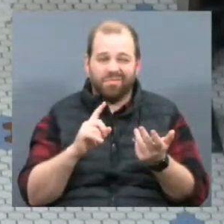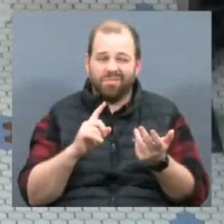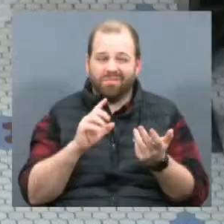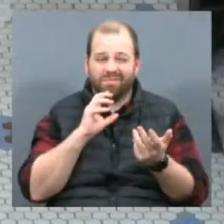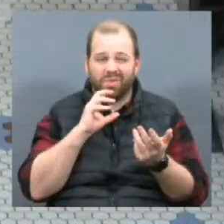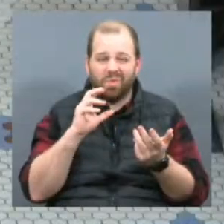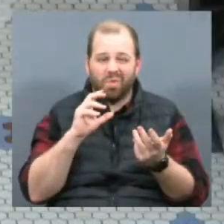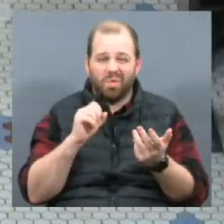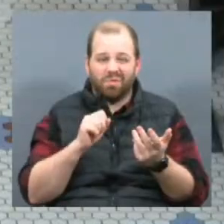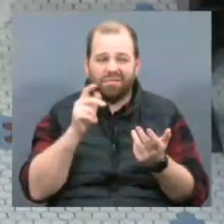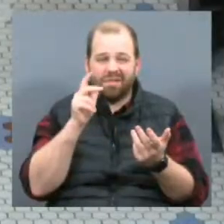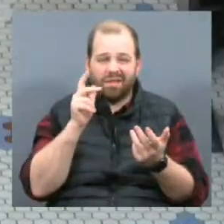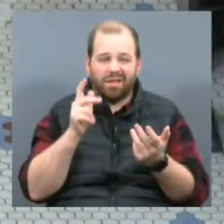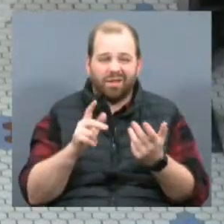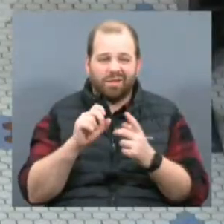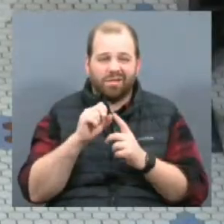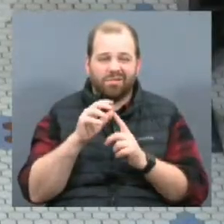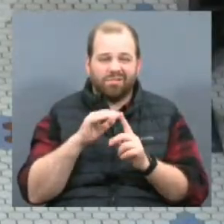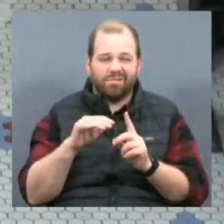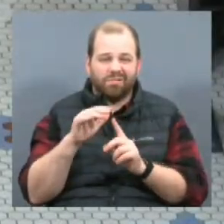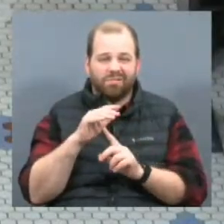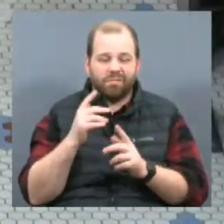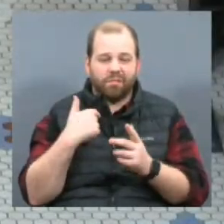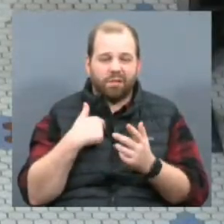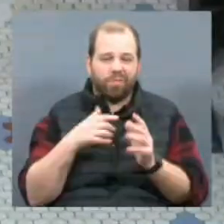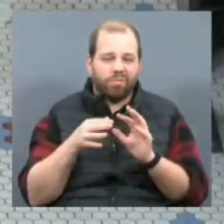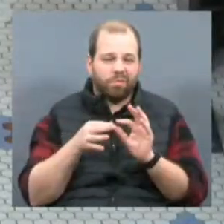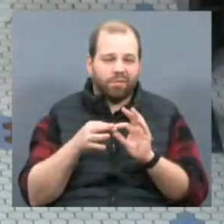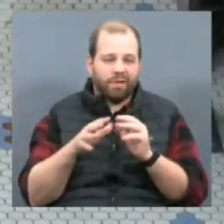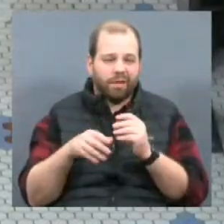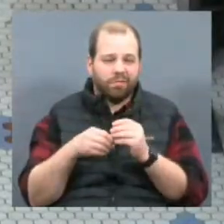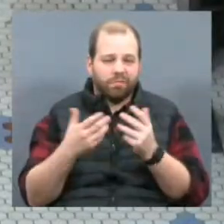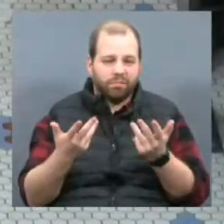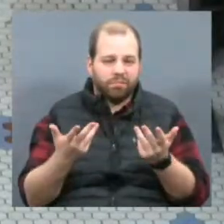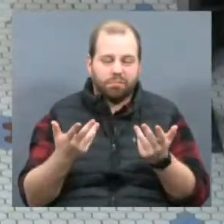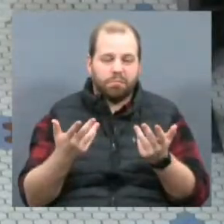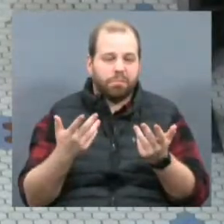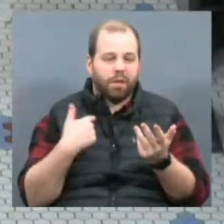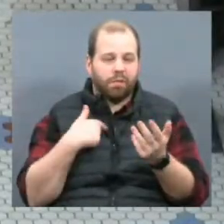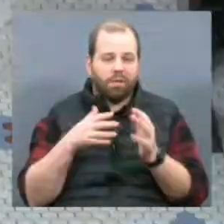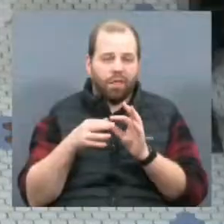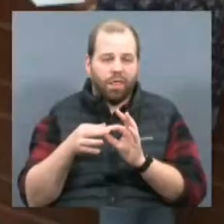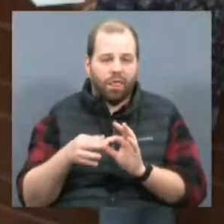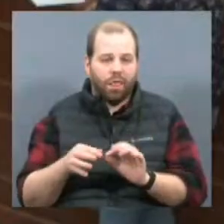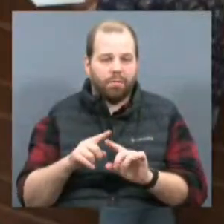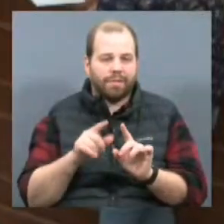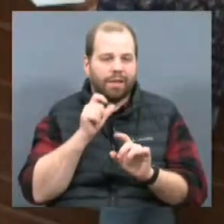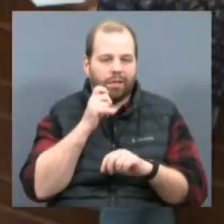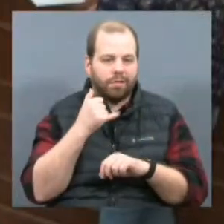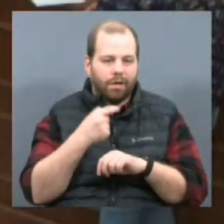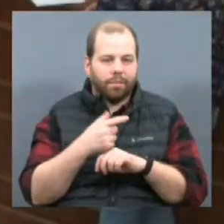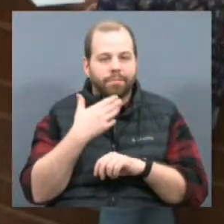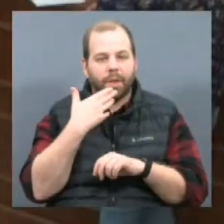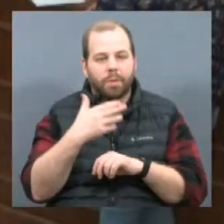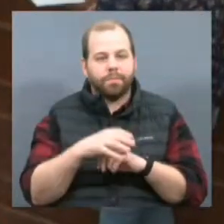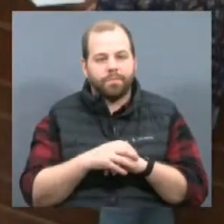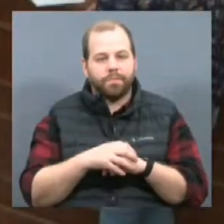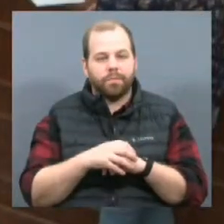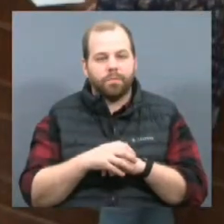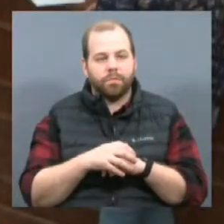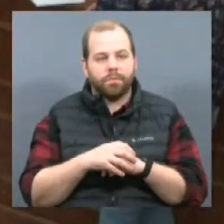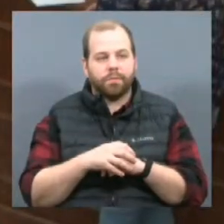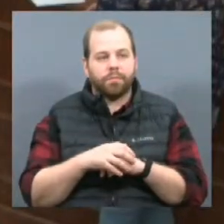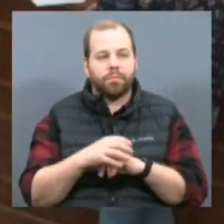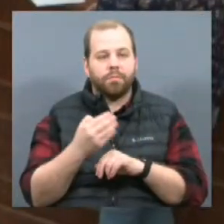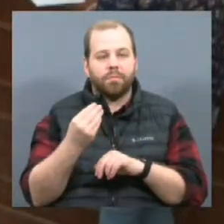very poor condition, and so I just wanted to add that. I could say a lot of other things, but not today. Thank you. All right,